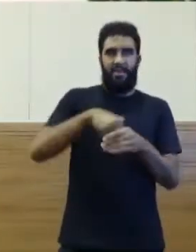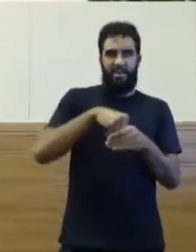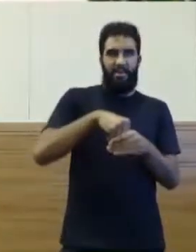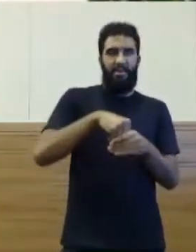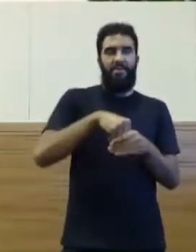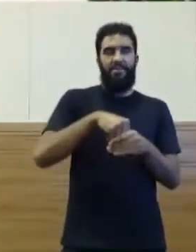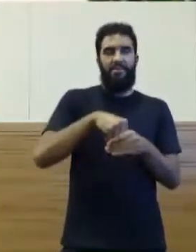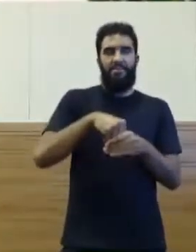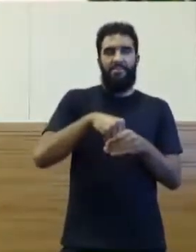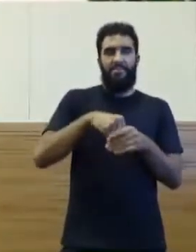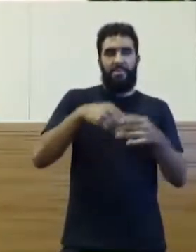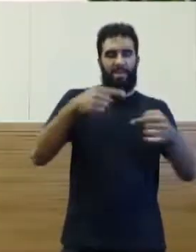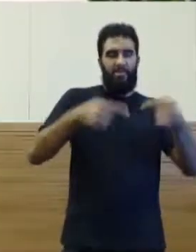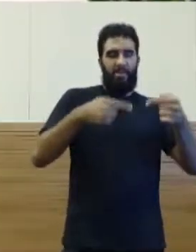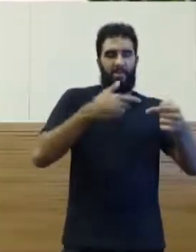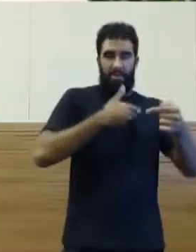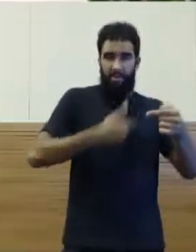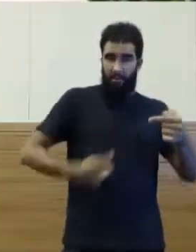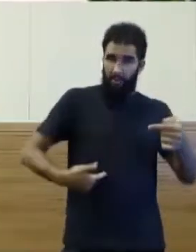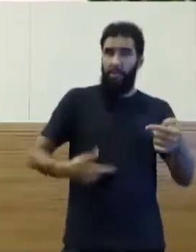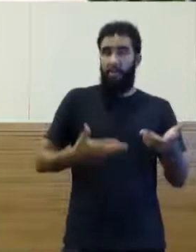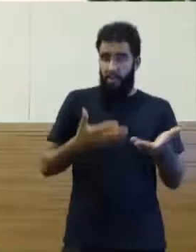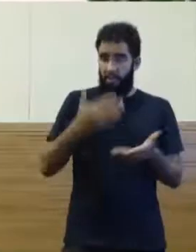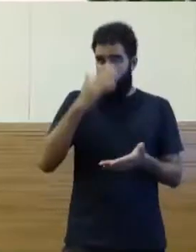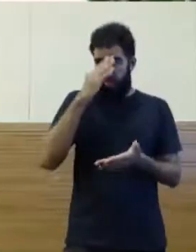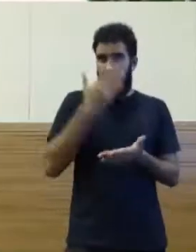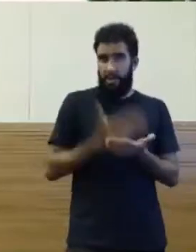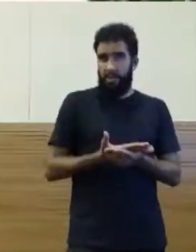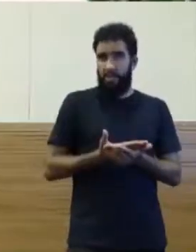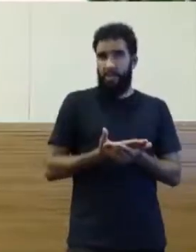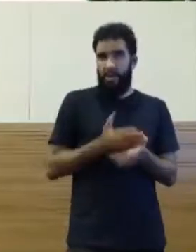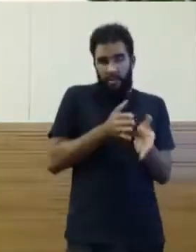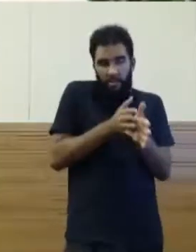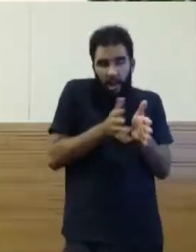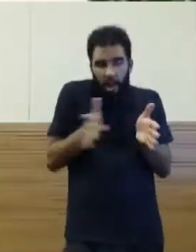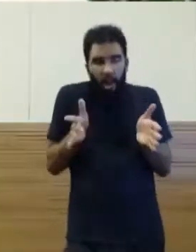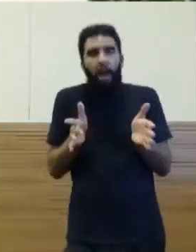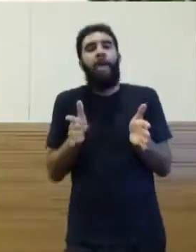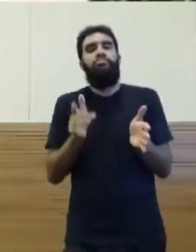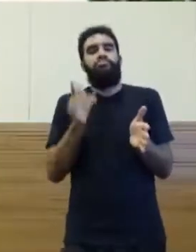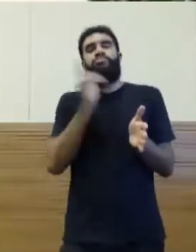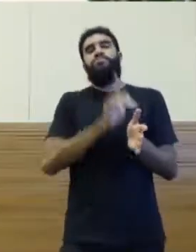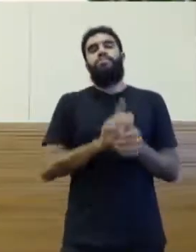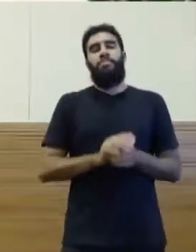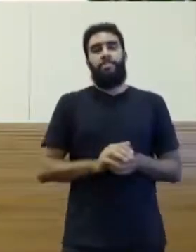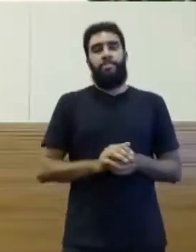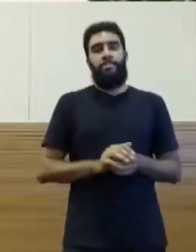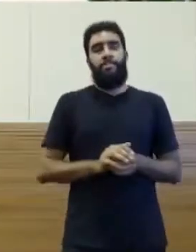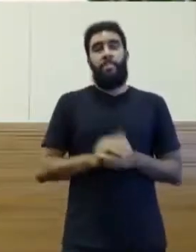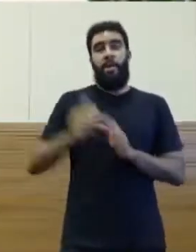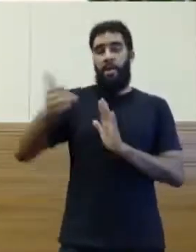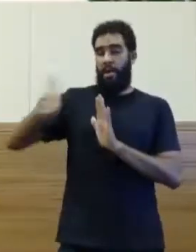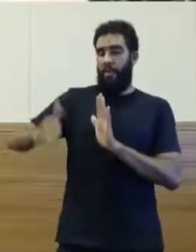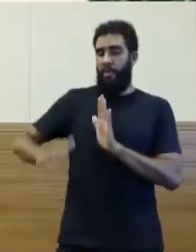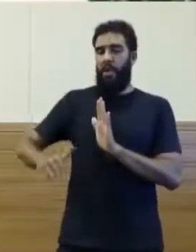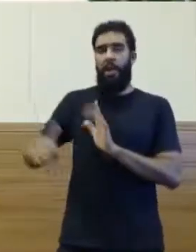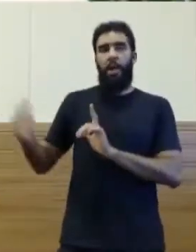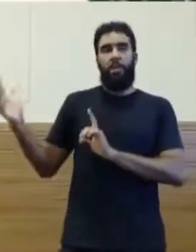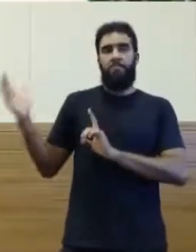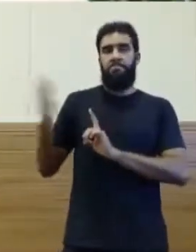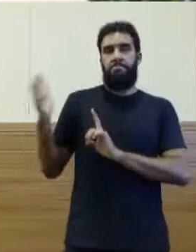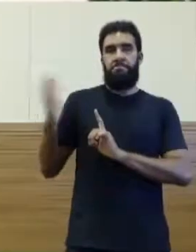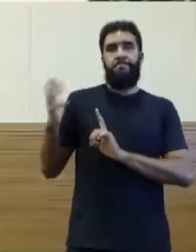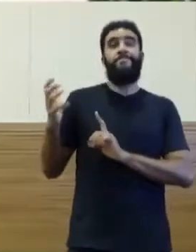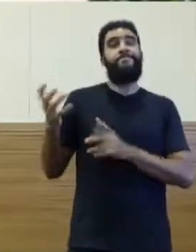even the implementation of other public policies. I think we could get there. And the evaluation